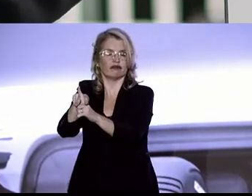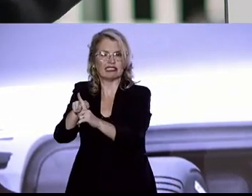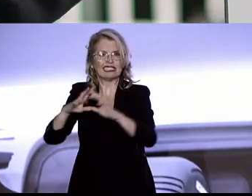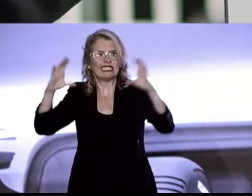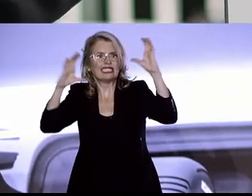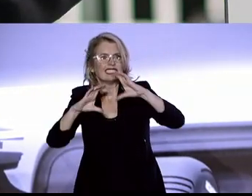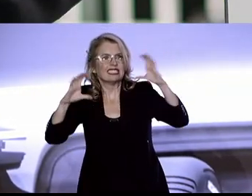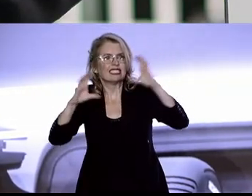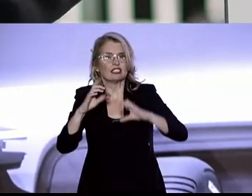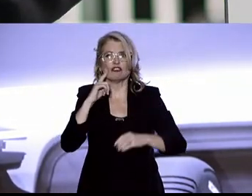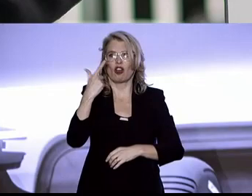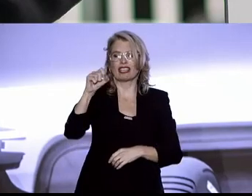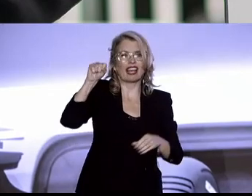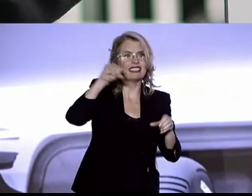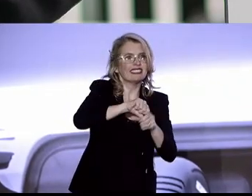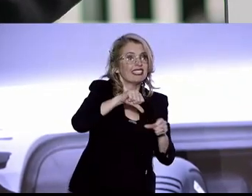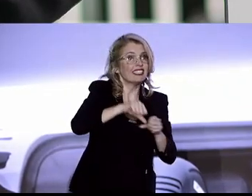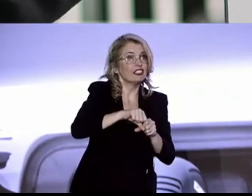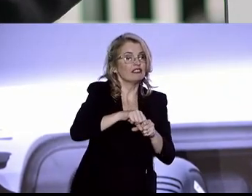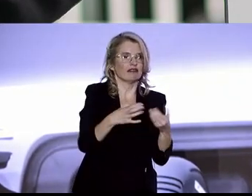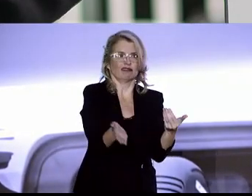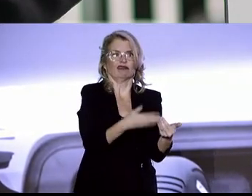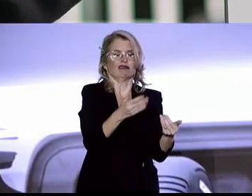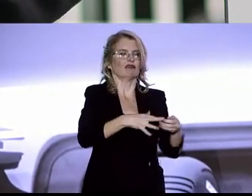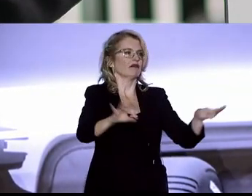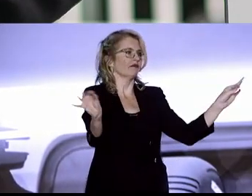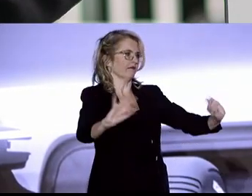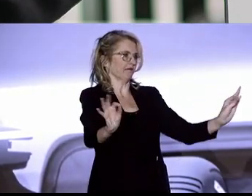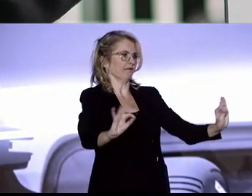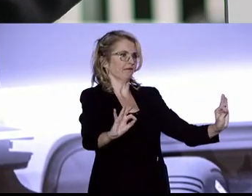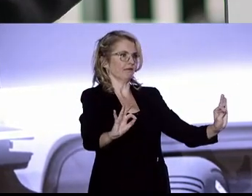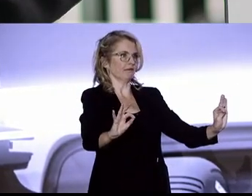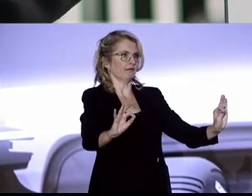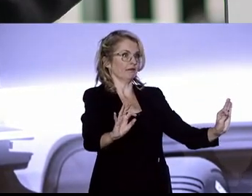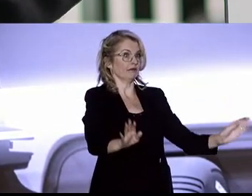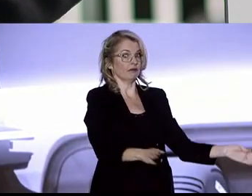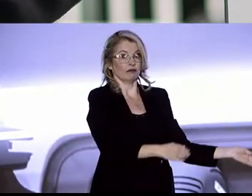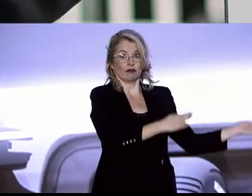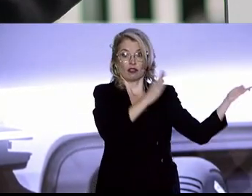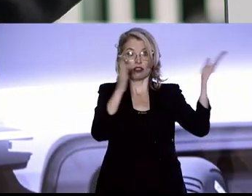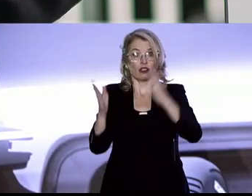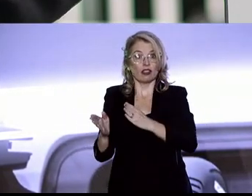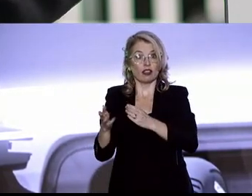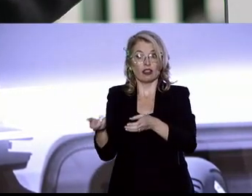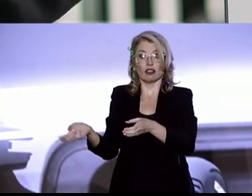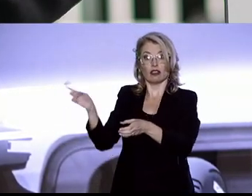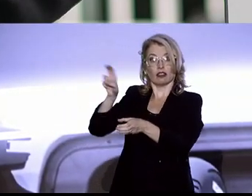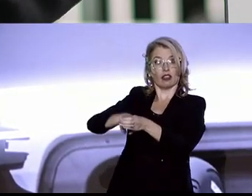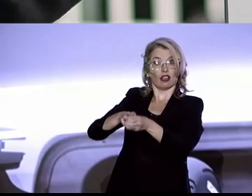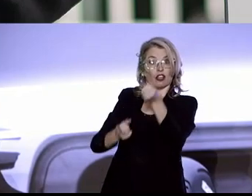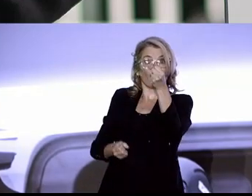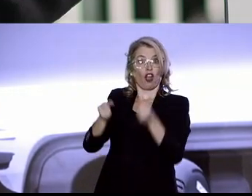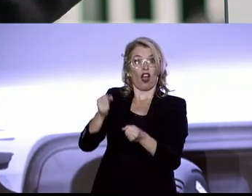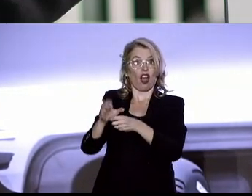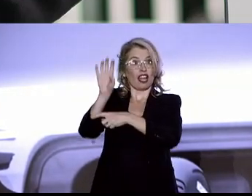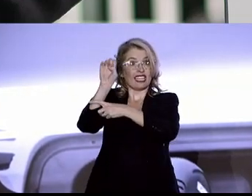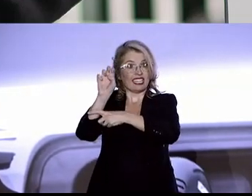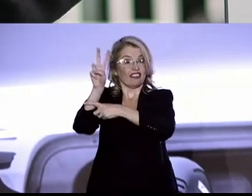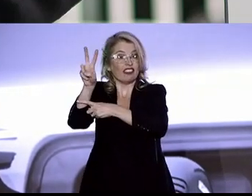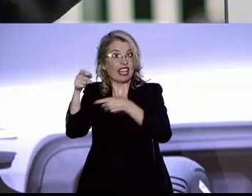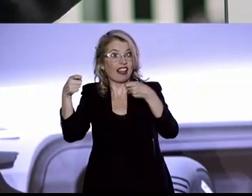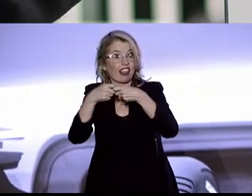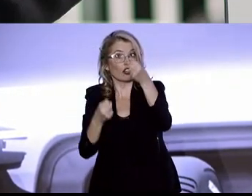gas station and filling your tank just takes a few minutes. But get behind the wheel of an electric